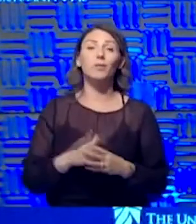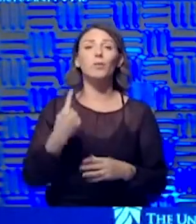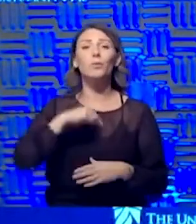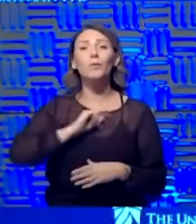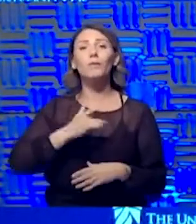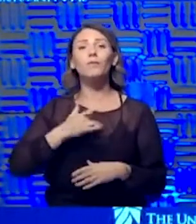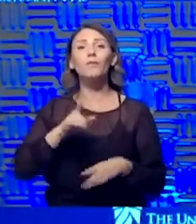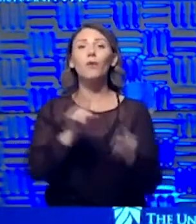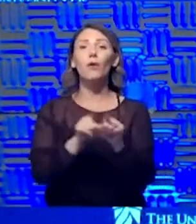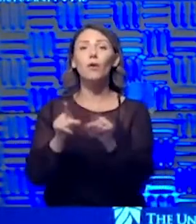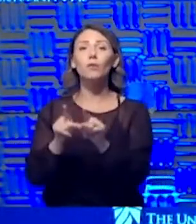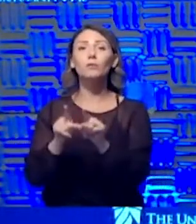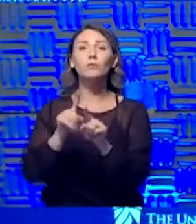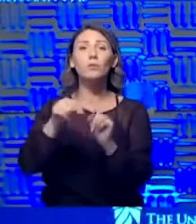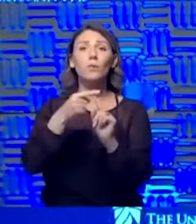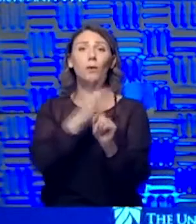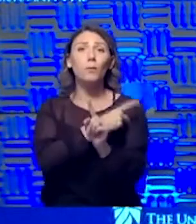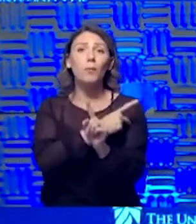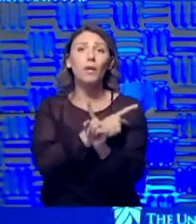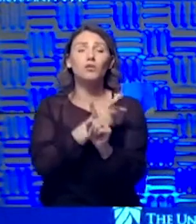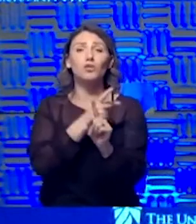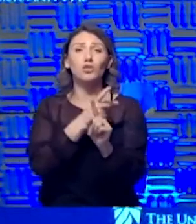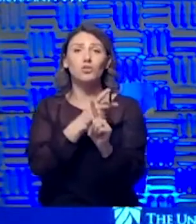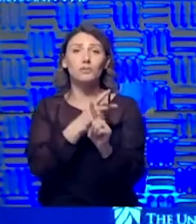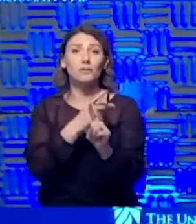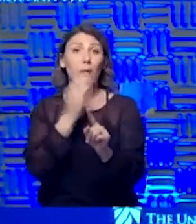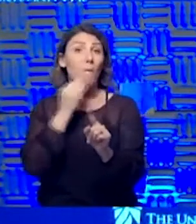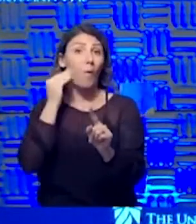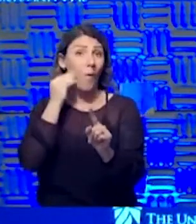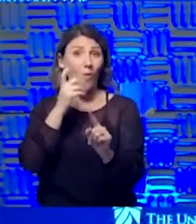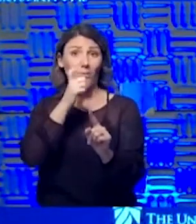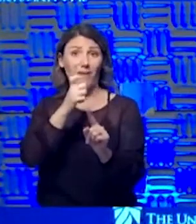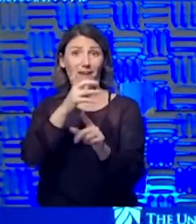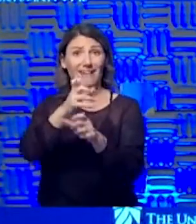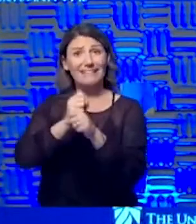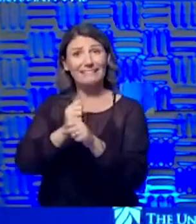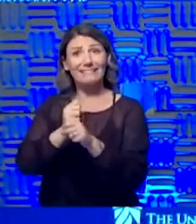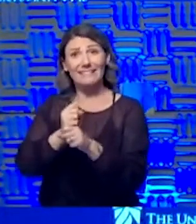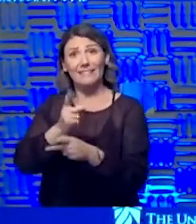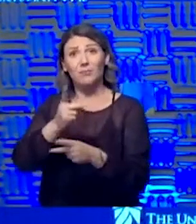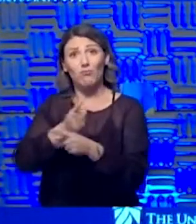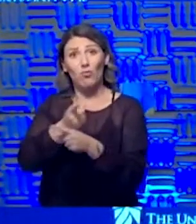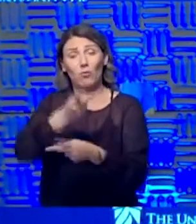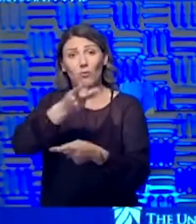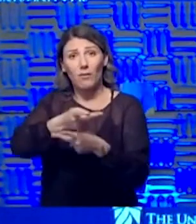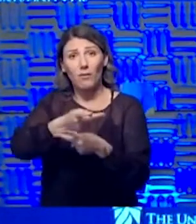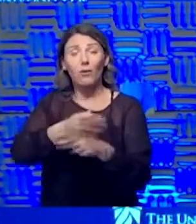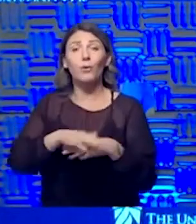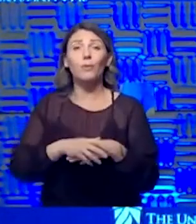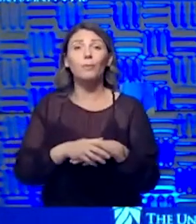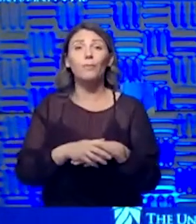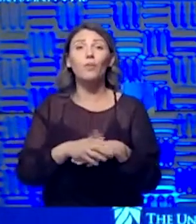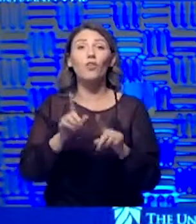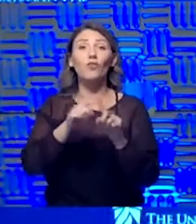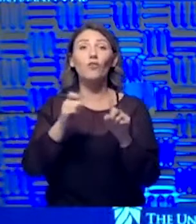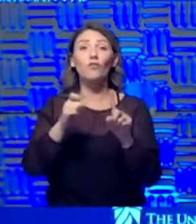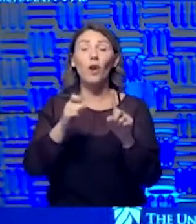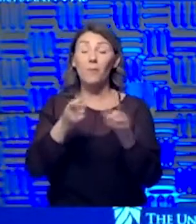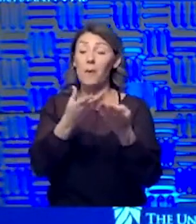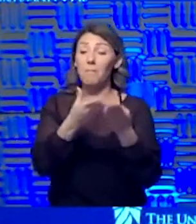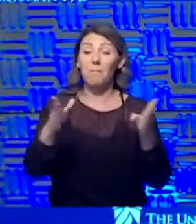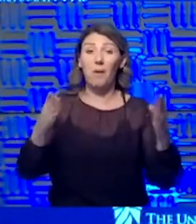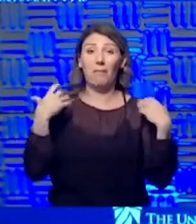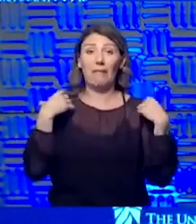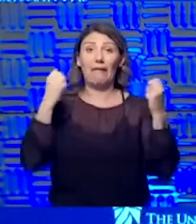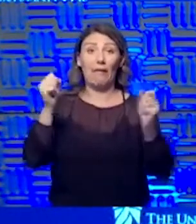it also when there are patients at home not getting care. I think that from a pure public health